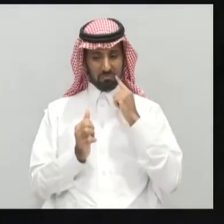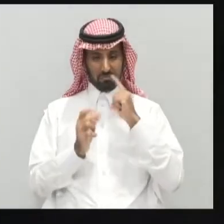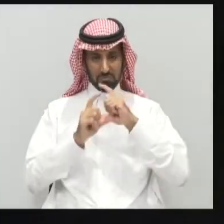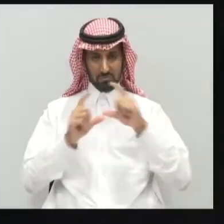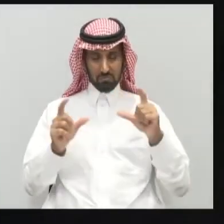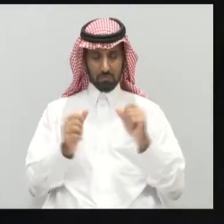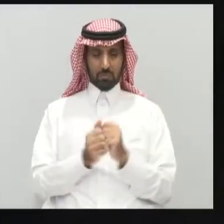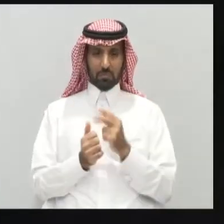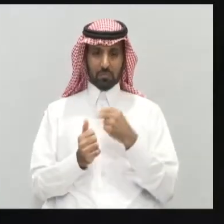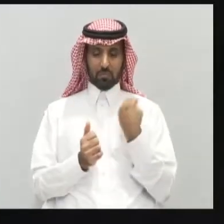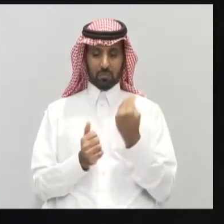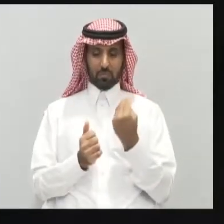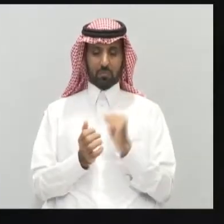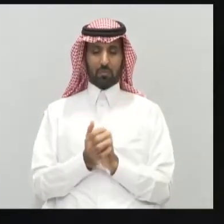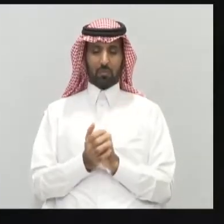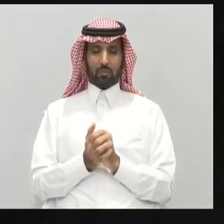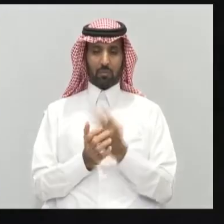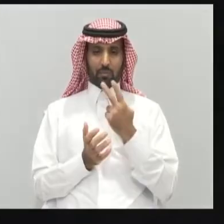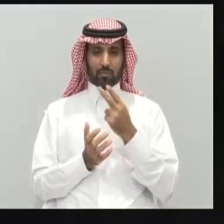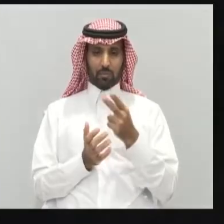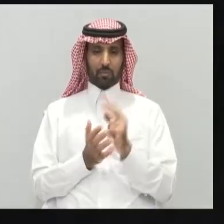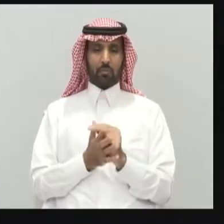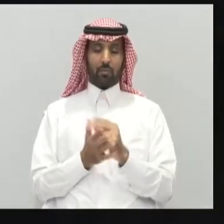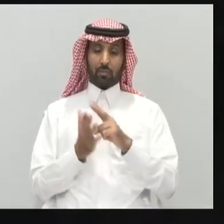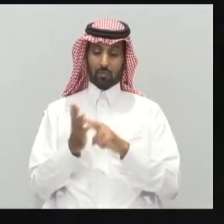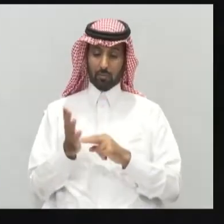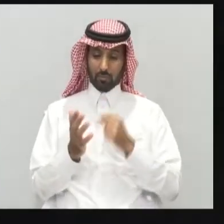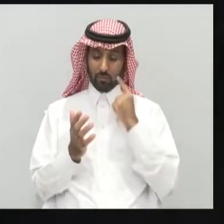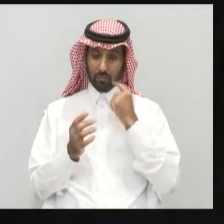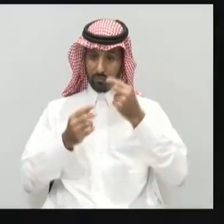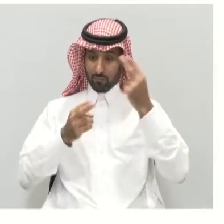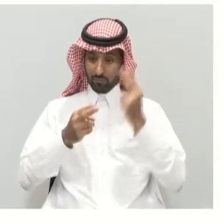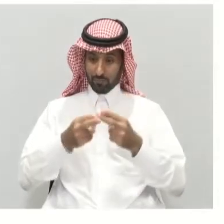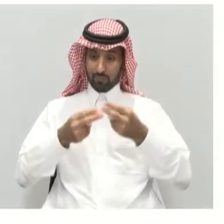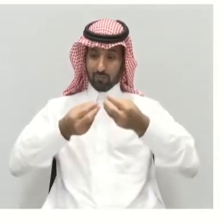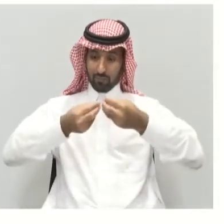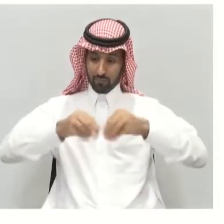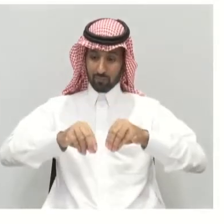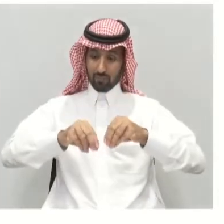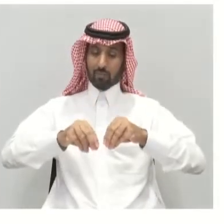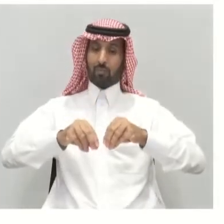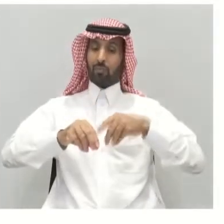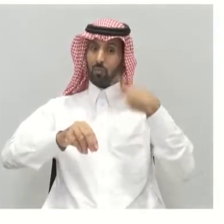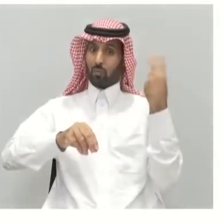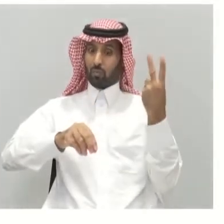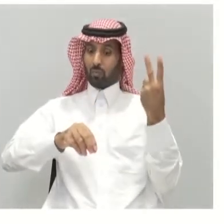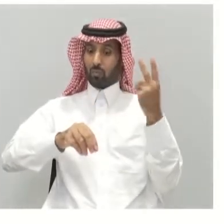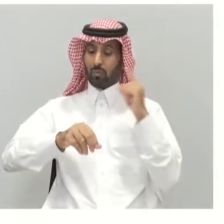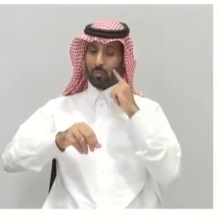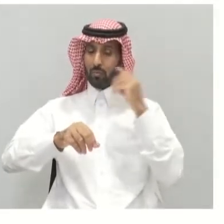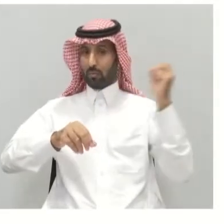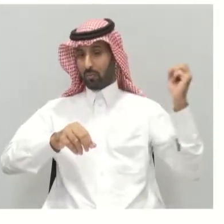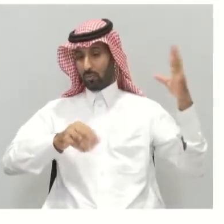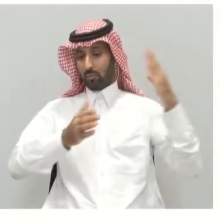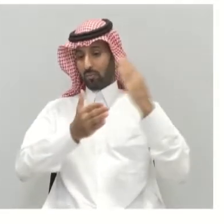more accurate. And here, I had two boiled eggs and a slice of bread. You can say, yesterday morning.